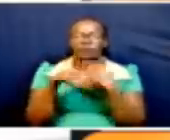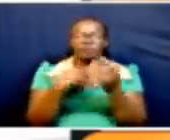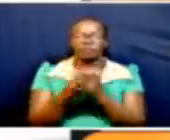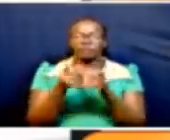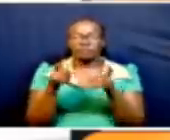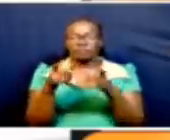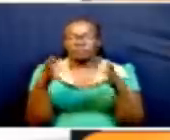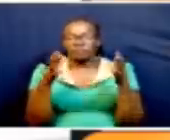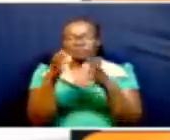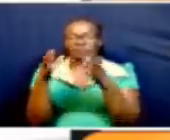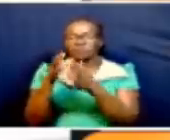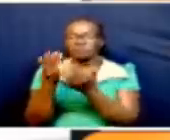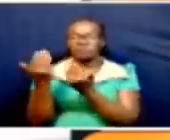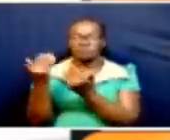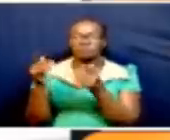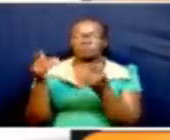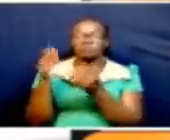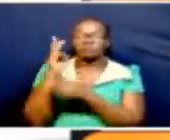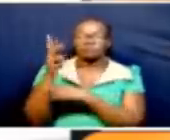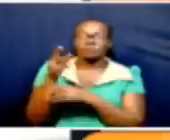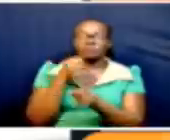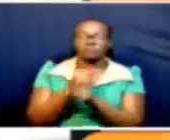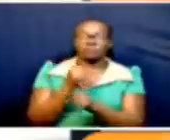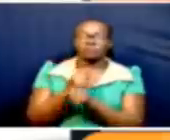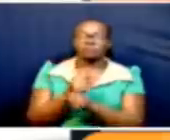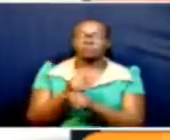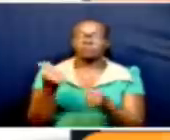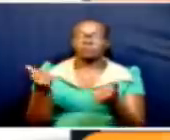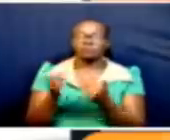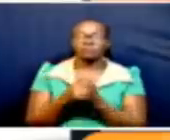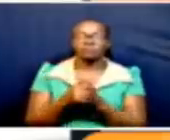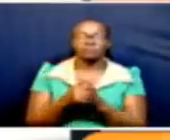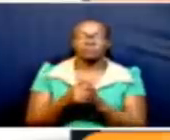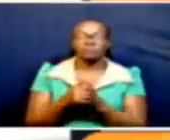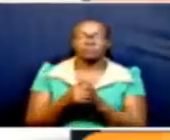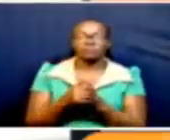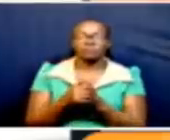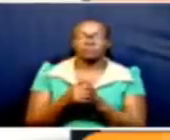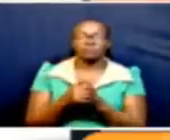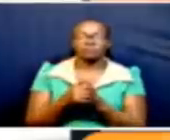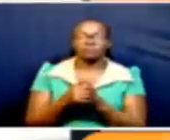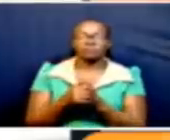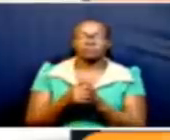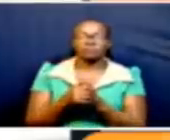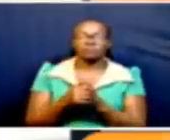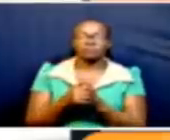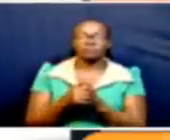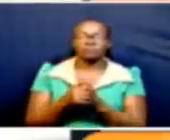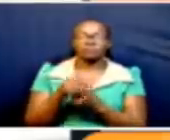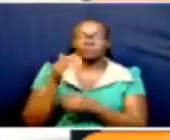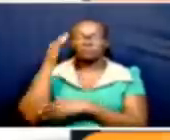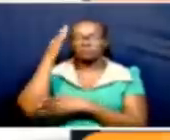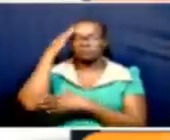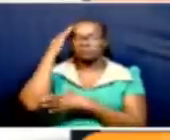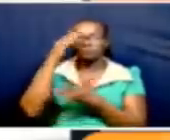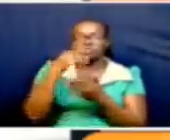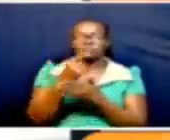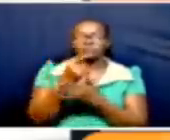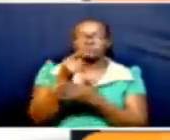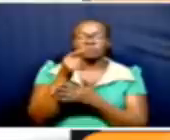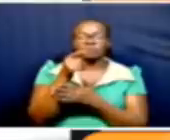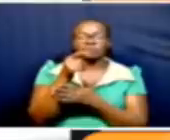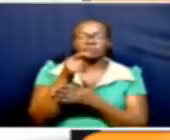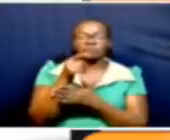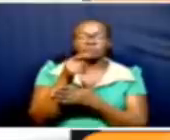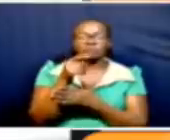hope they are going to work. Because they are the biggest problem, Jeff, let's be honest. Yeah. It's not only the reporters. The MEs are the